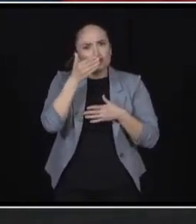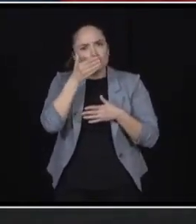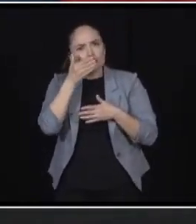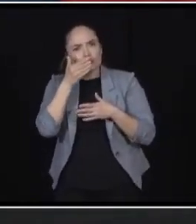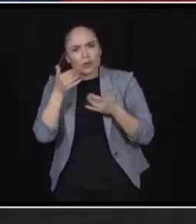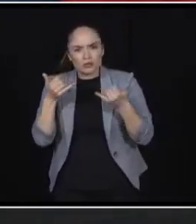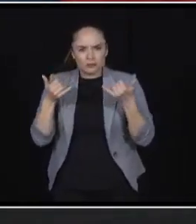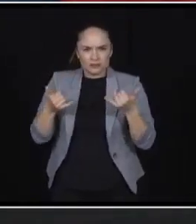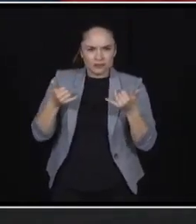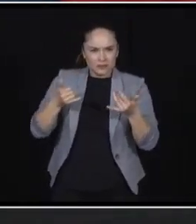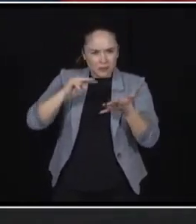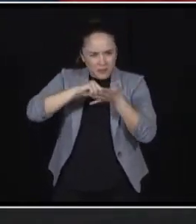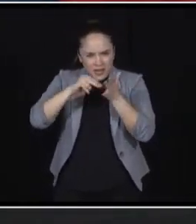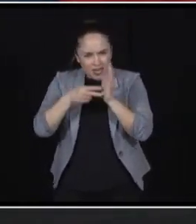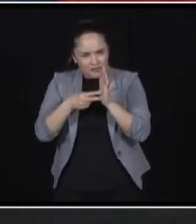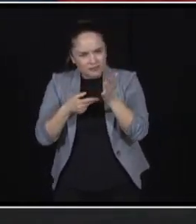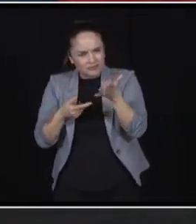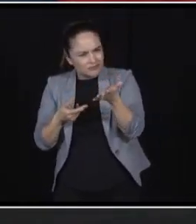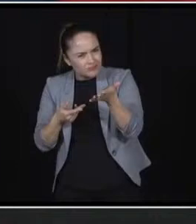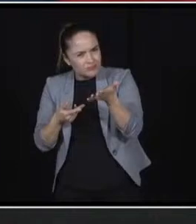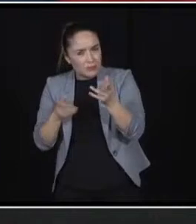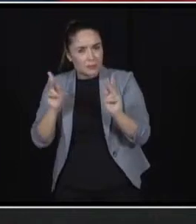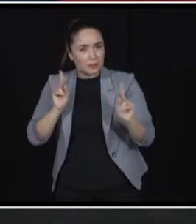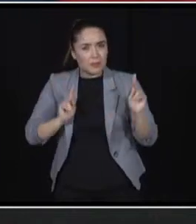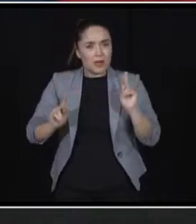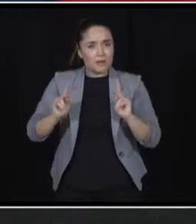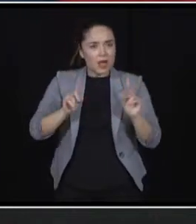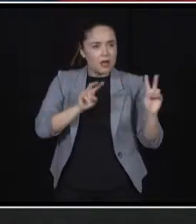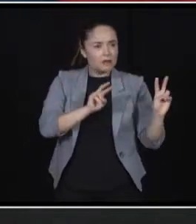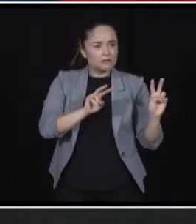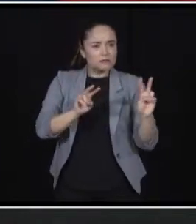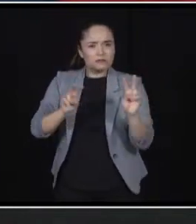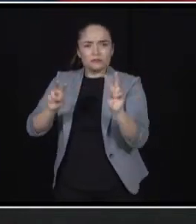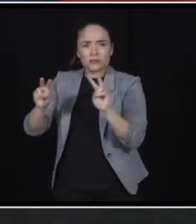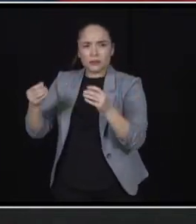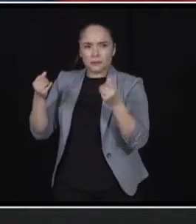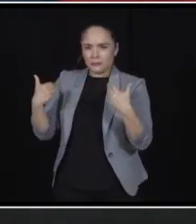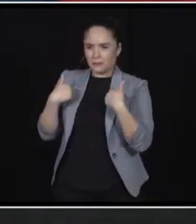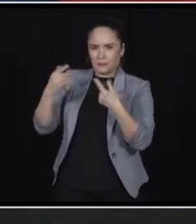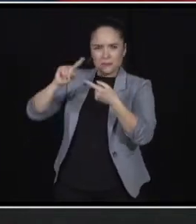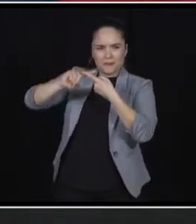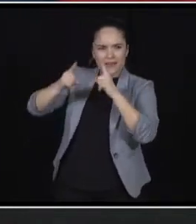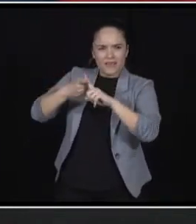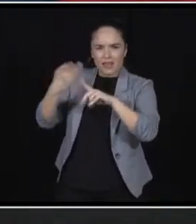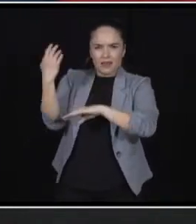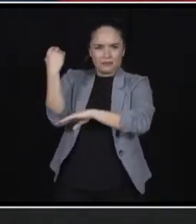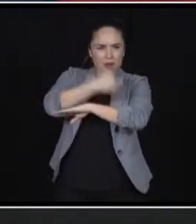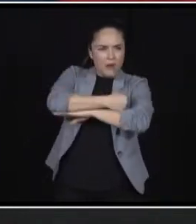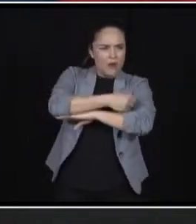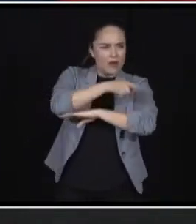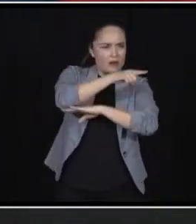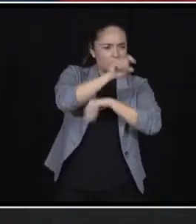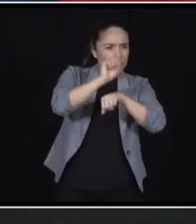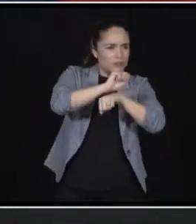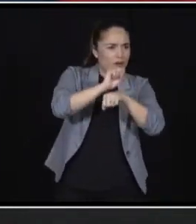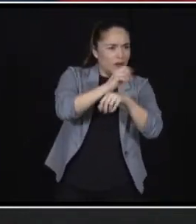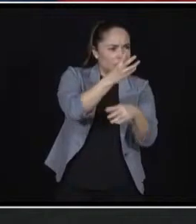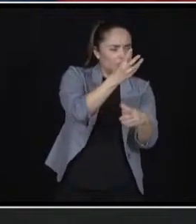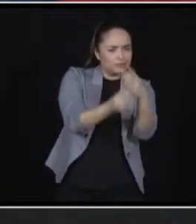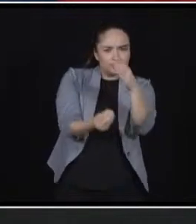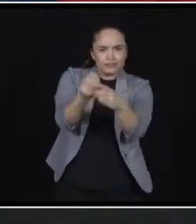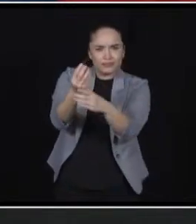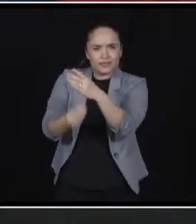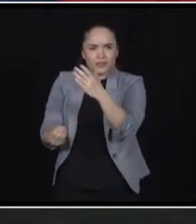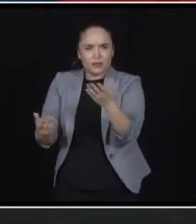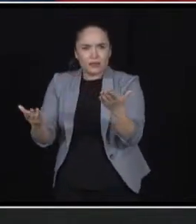see people who've lost their jobs, parents that are at the end of their wits, small business owners and folks that are going bankrupt, and loved